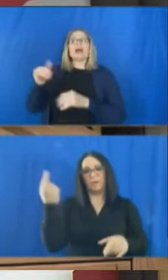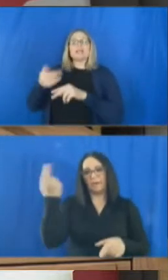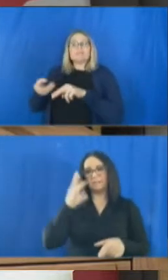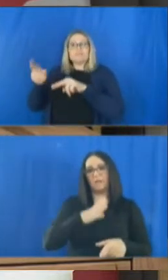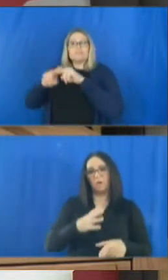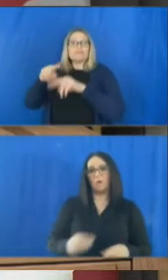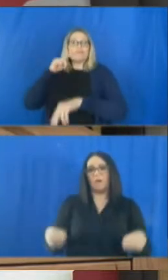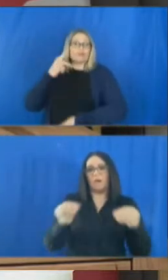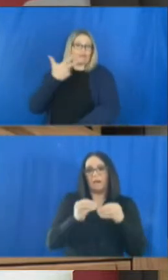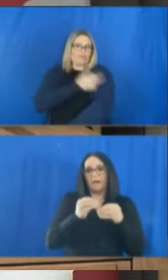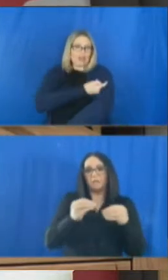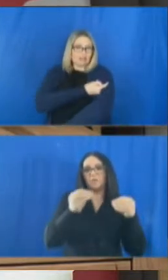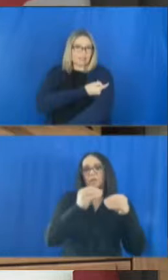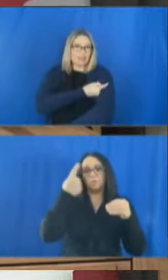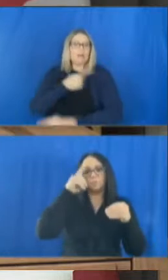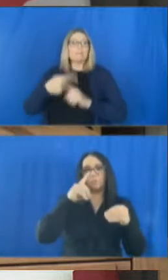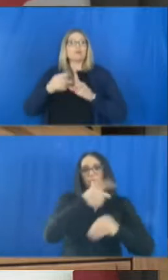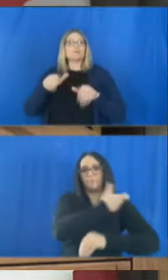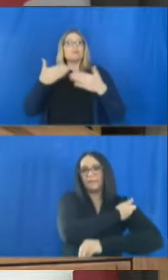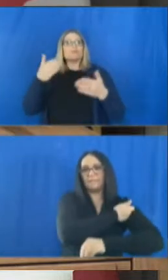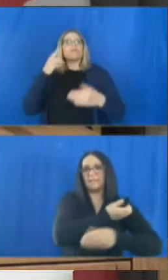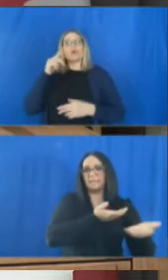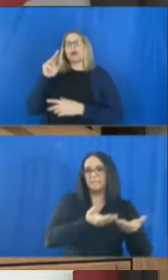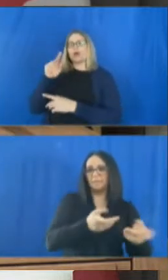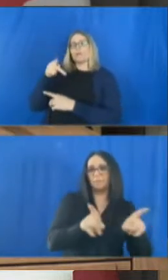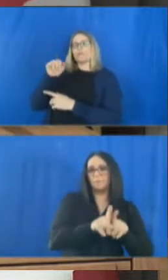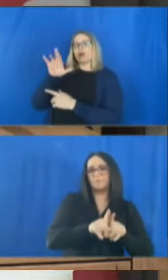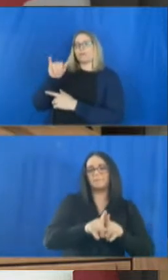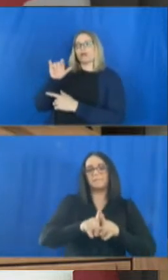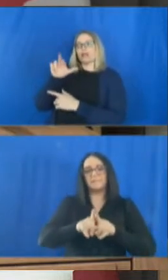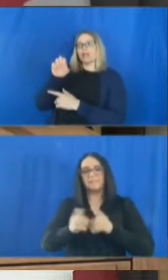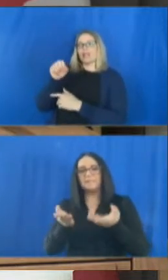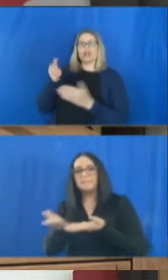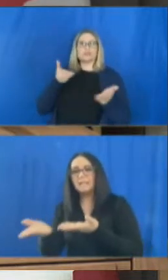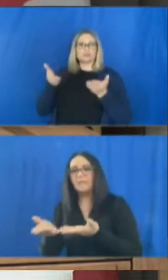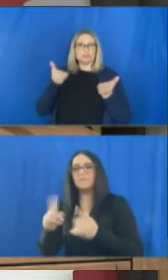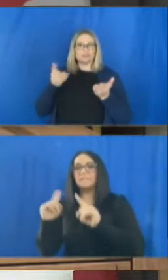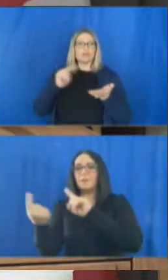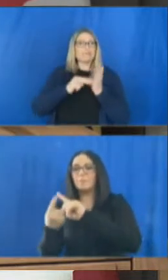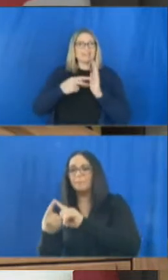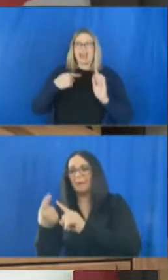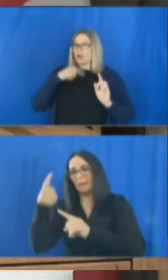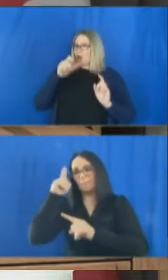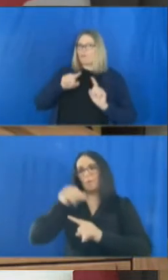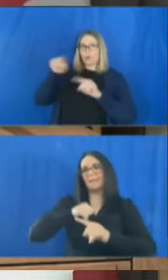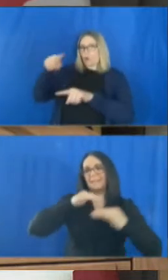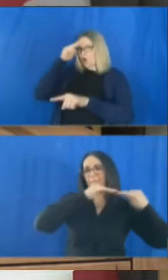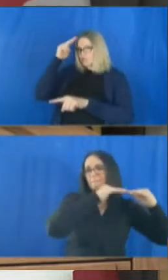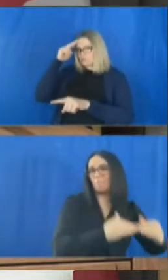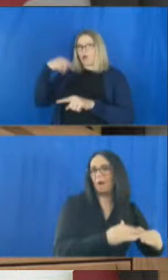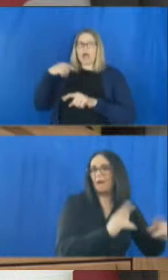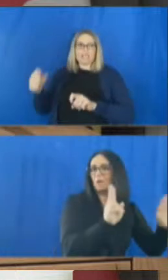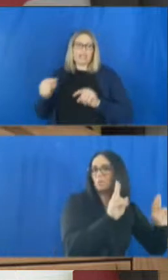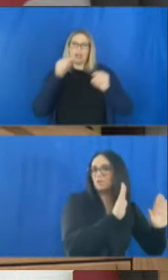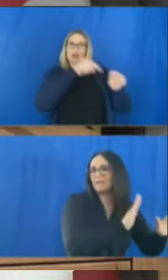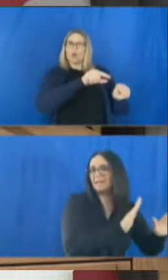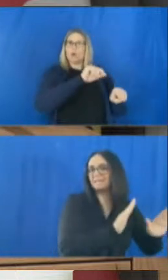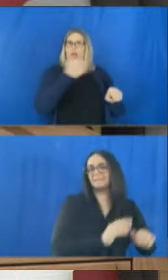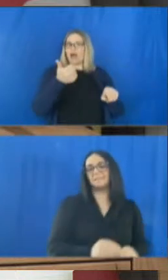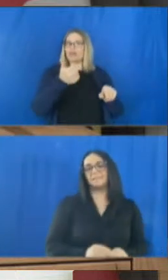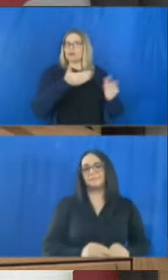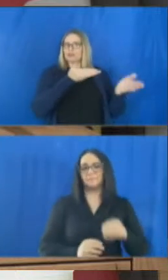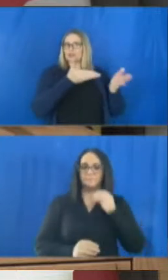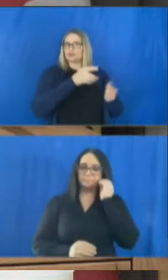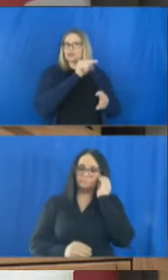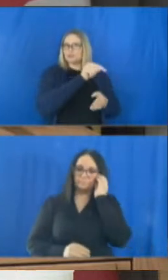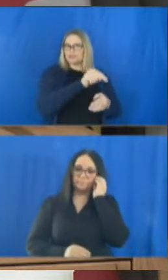Merci aux nombreuses personnes du Nouveau-Brunswick qui se sont portées volontaires pour aider au niveau